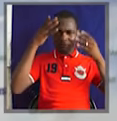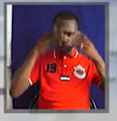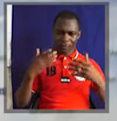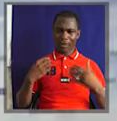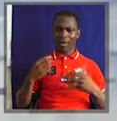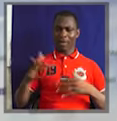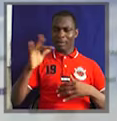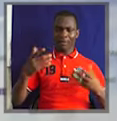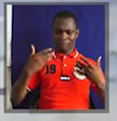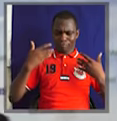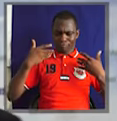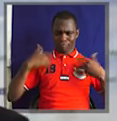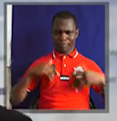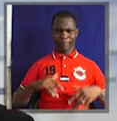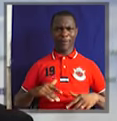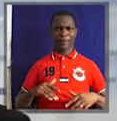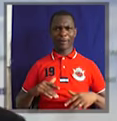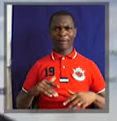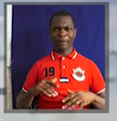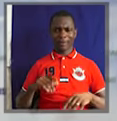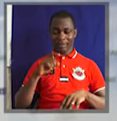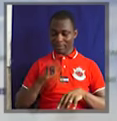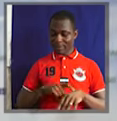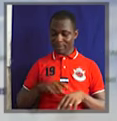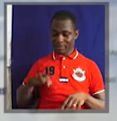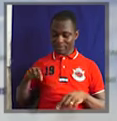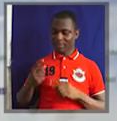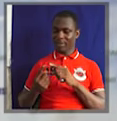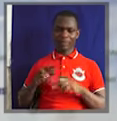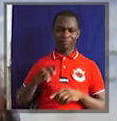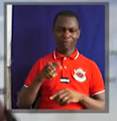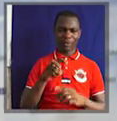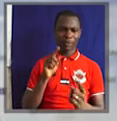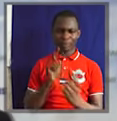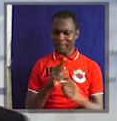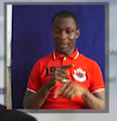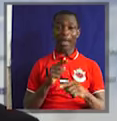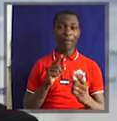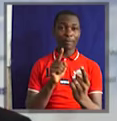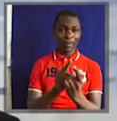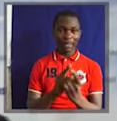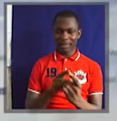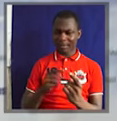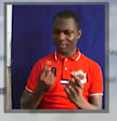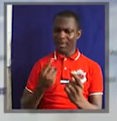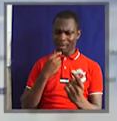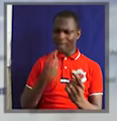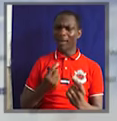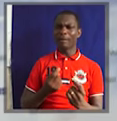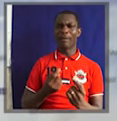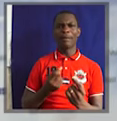akokra juda papa panimu ote se okodu ba biya ababa we etiepe ena okoye se ah me ba cho me pesa me no